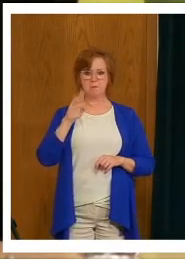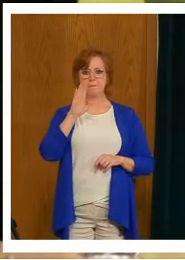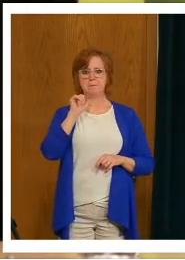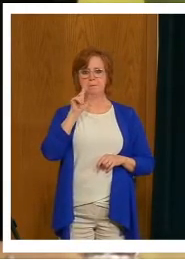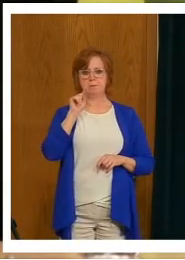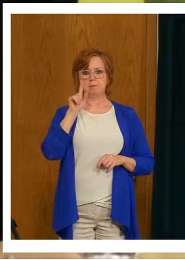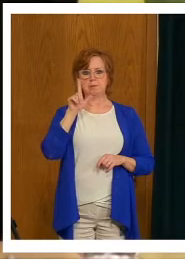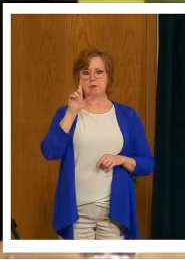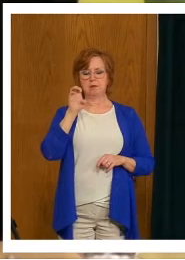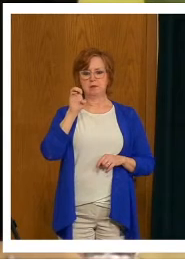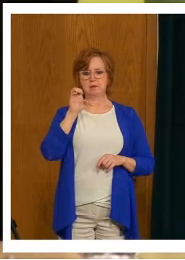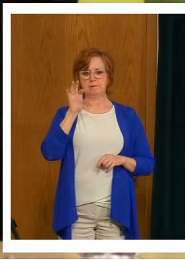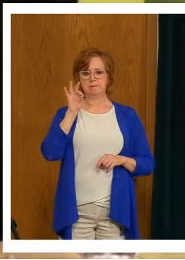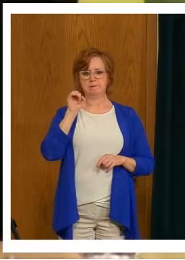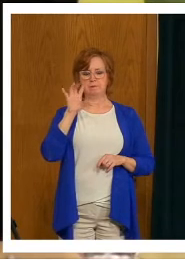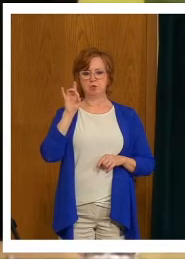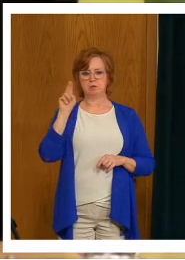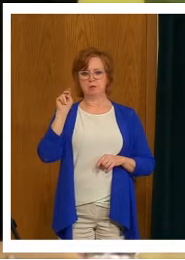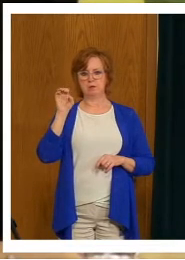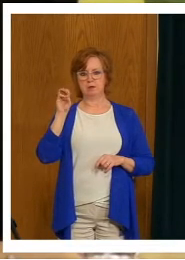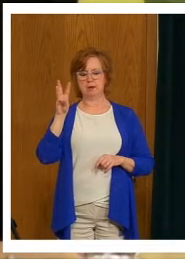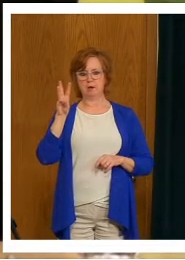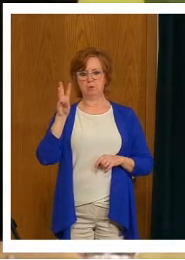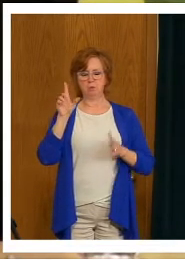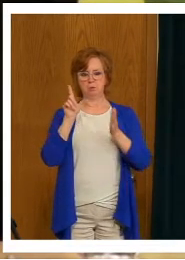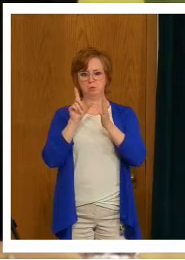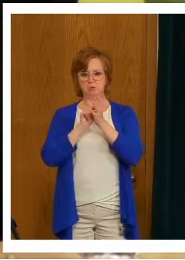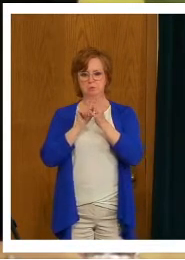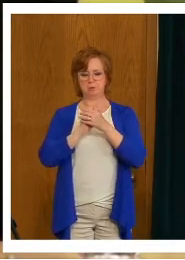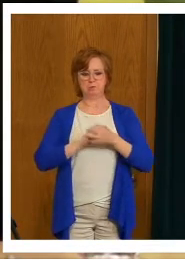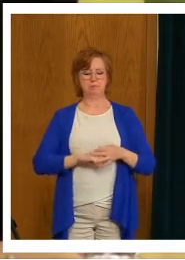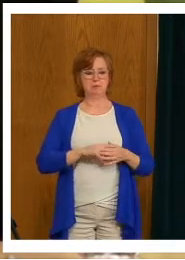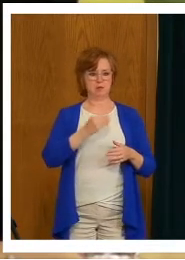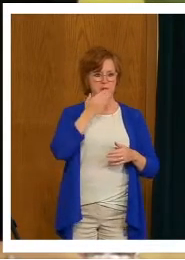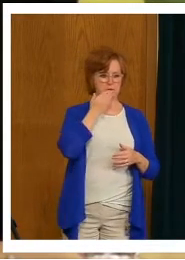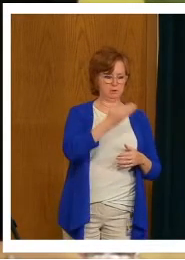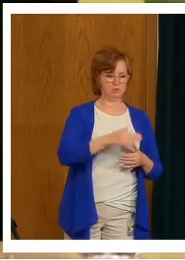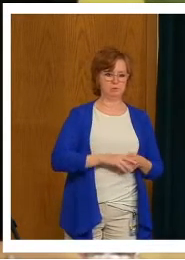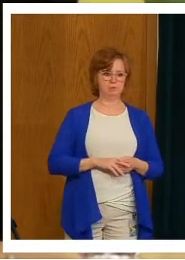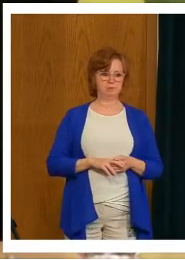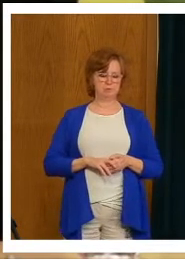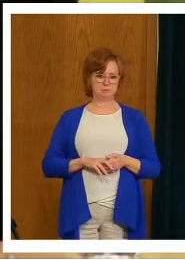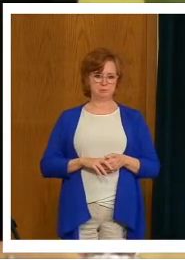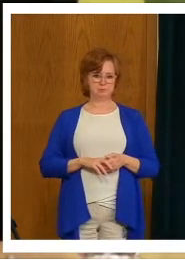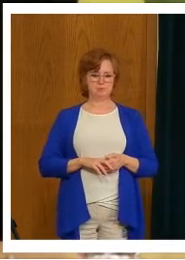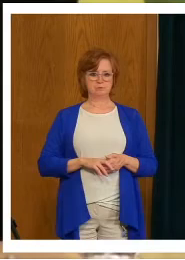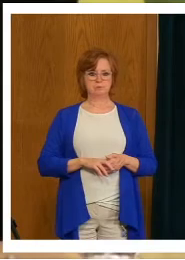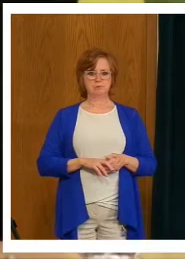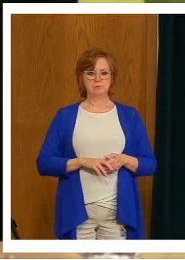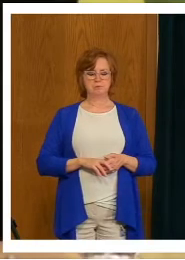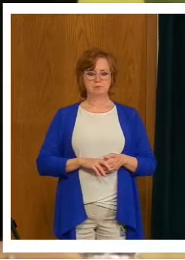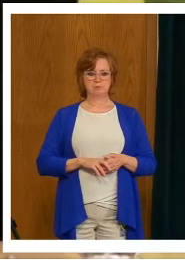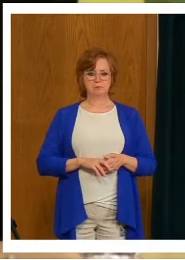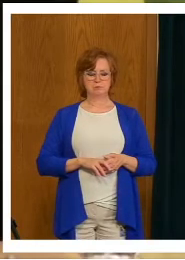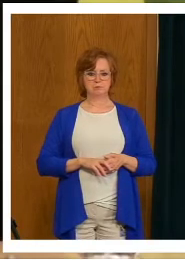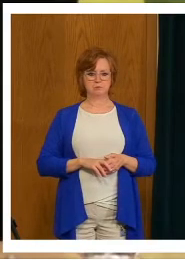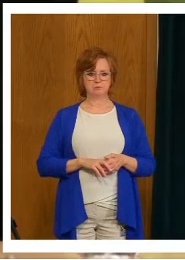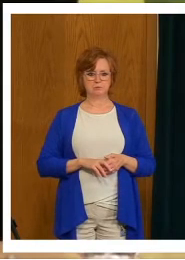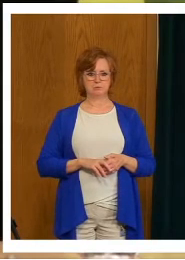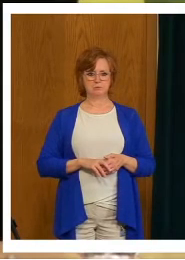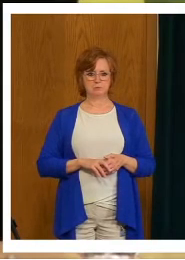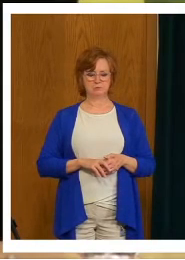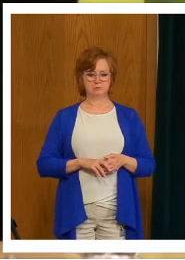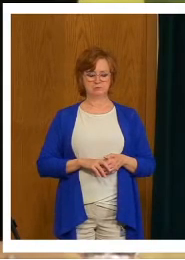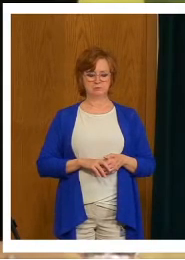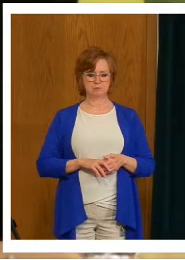Now. Hi, thank you very much for taking my question. Now that we've moved along with vaccination rates